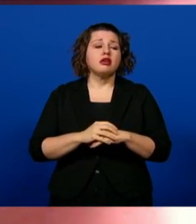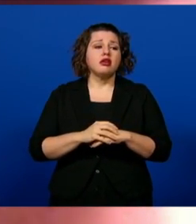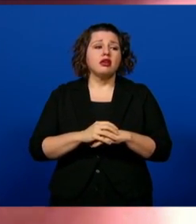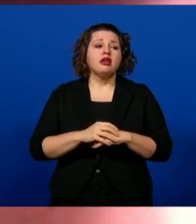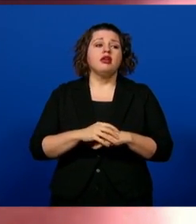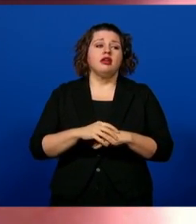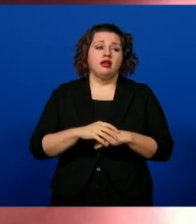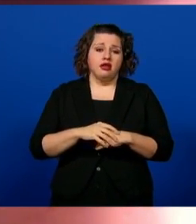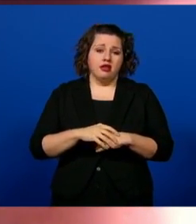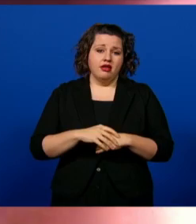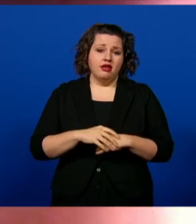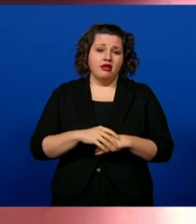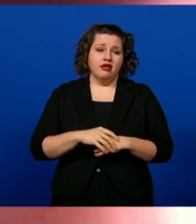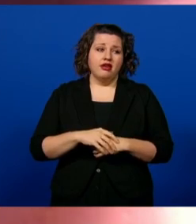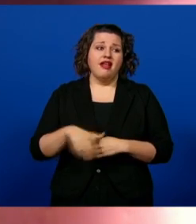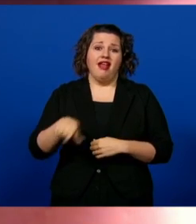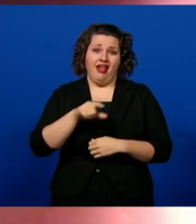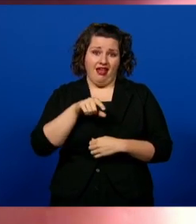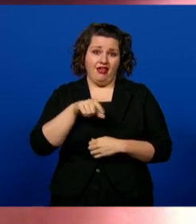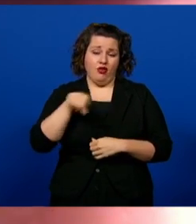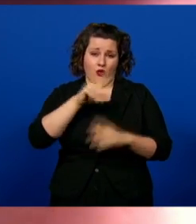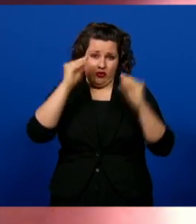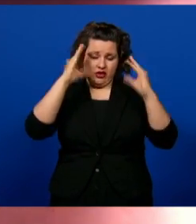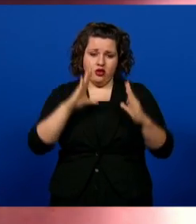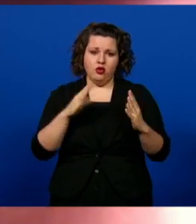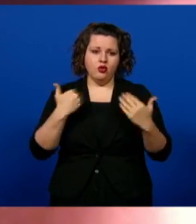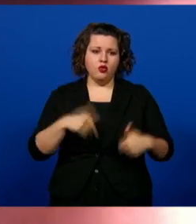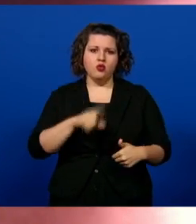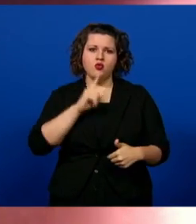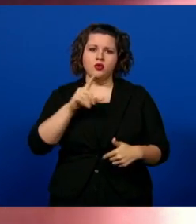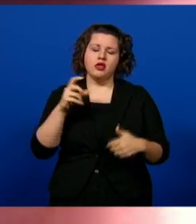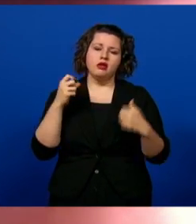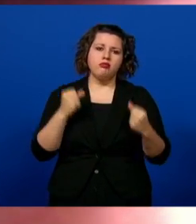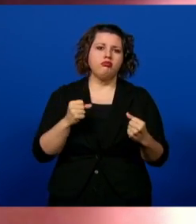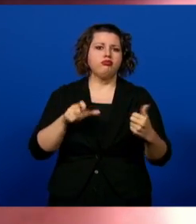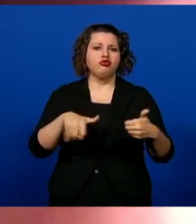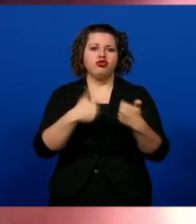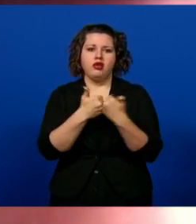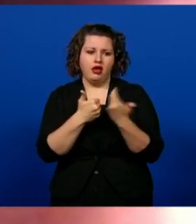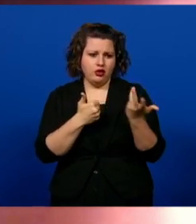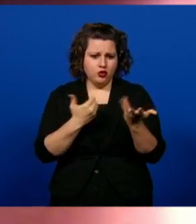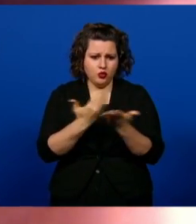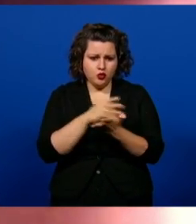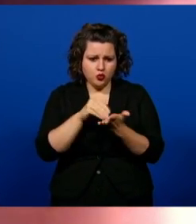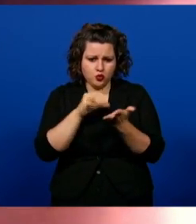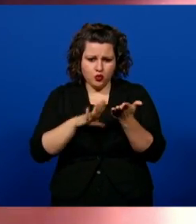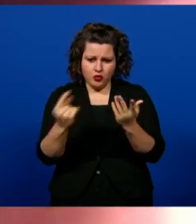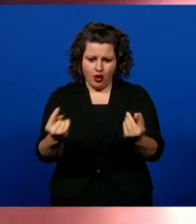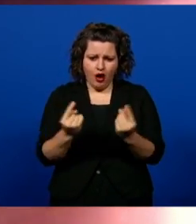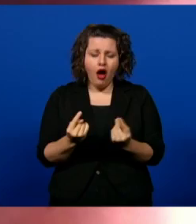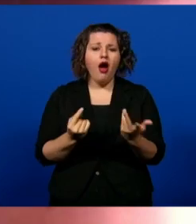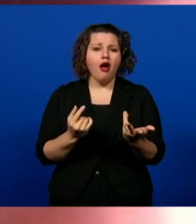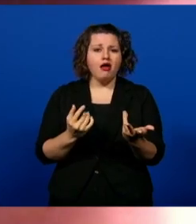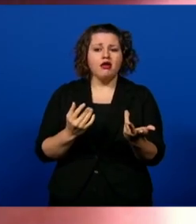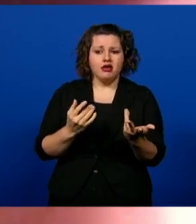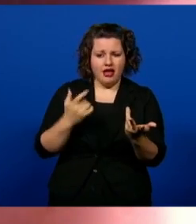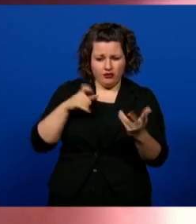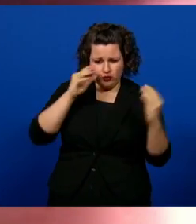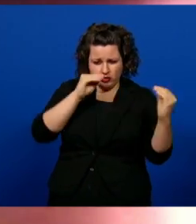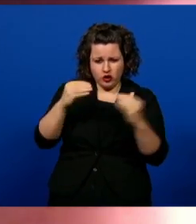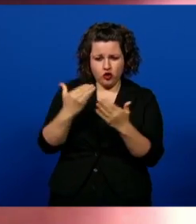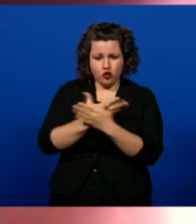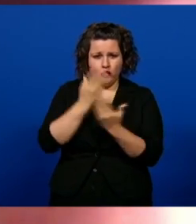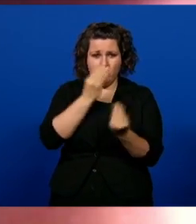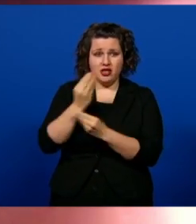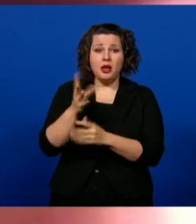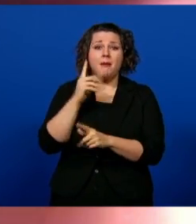the unenviable task of greeting new class of students and teaching them new material while making sure the gap that